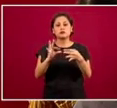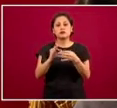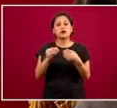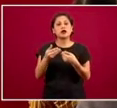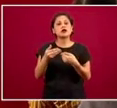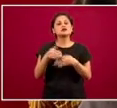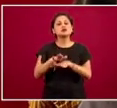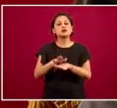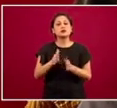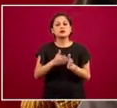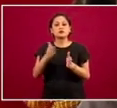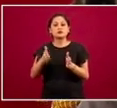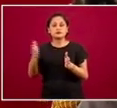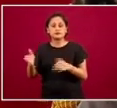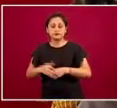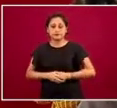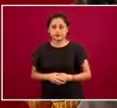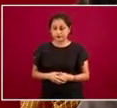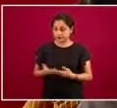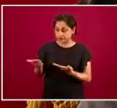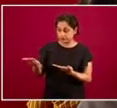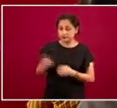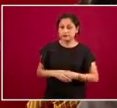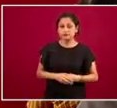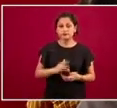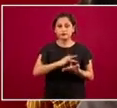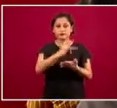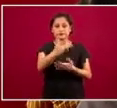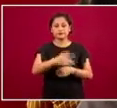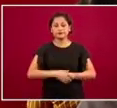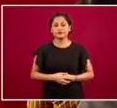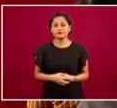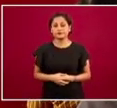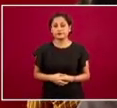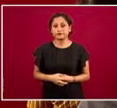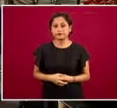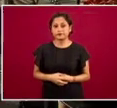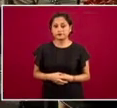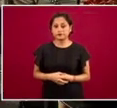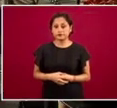our strategy. Doctor, please. Thank you.